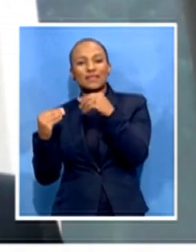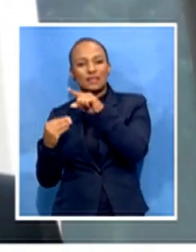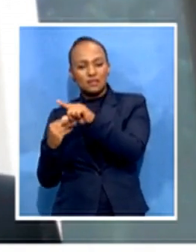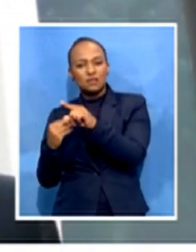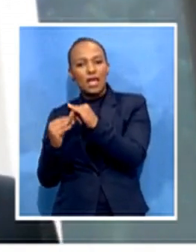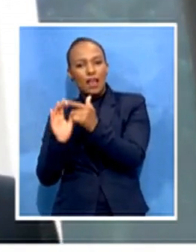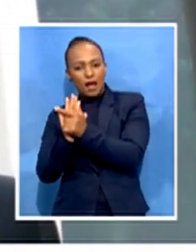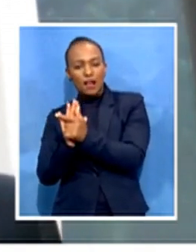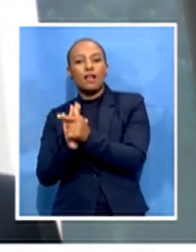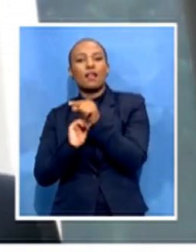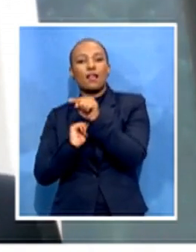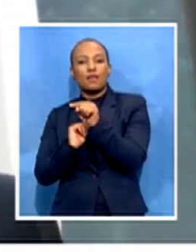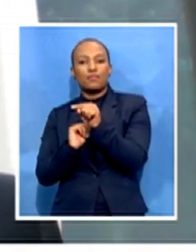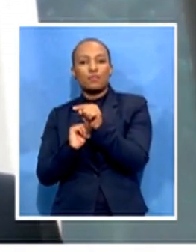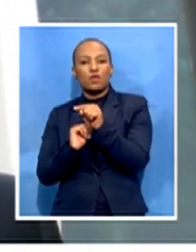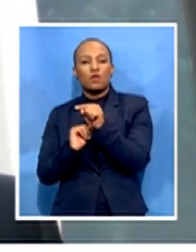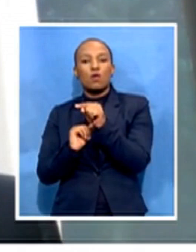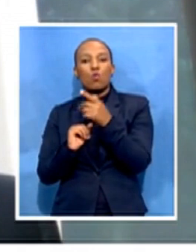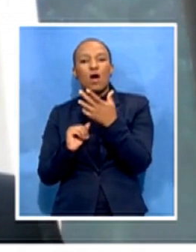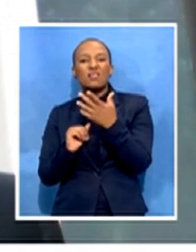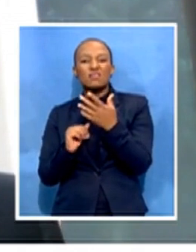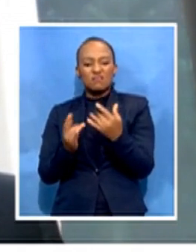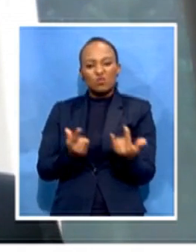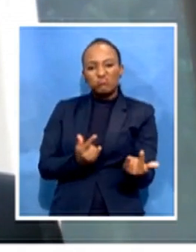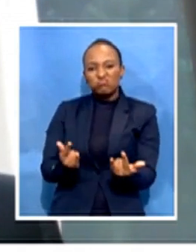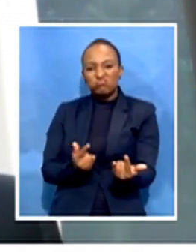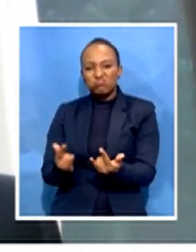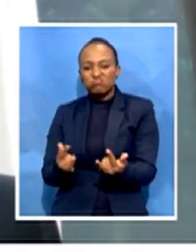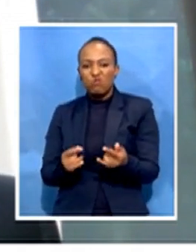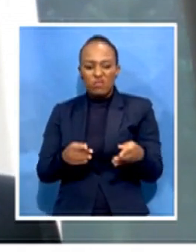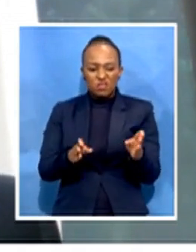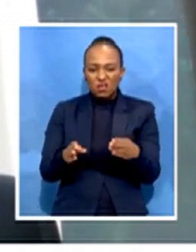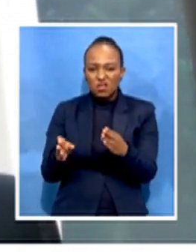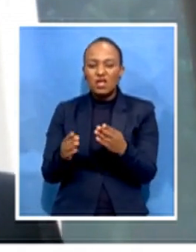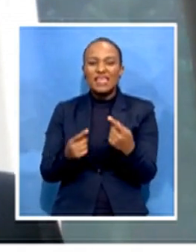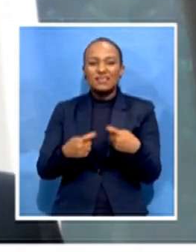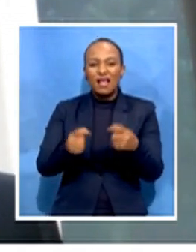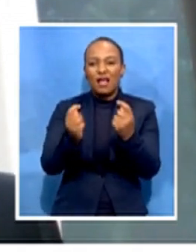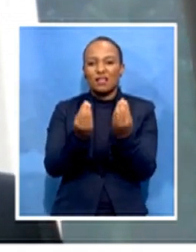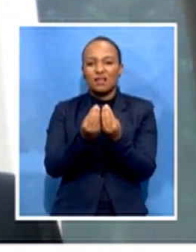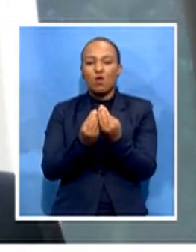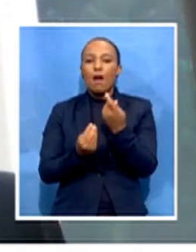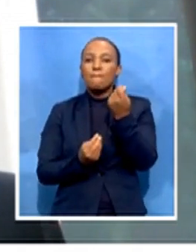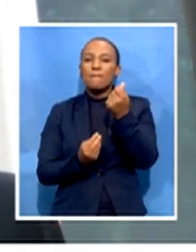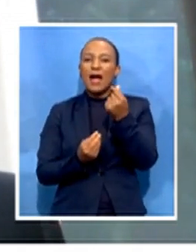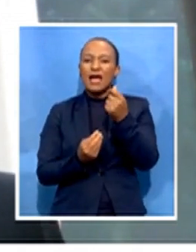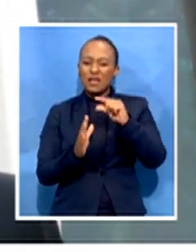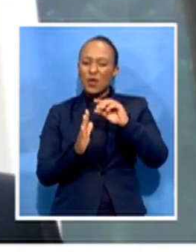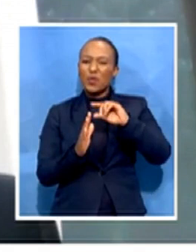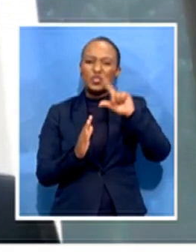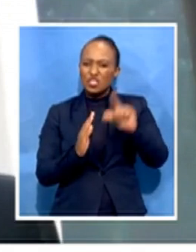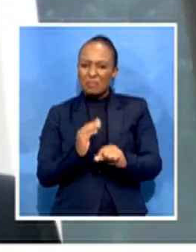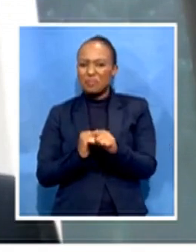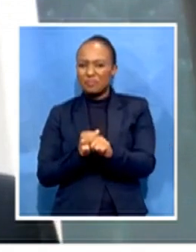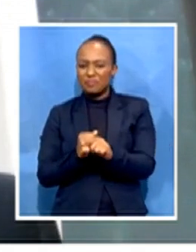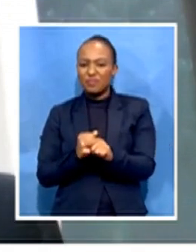informal retailers, and they then sell these goods at a reduced price, which is original products, but